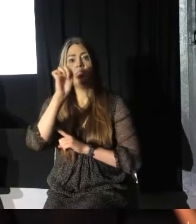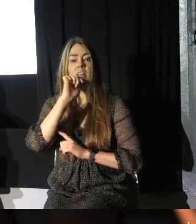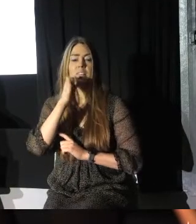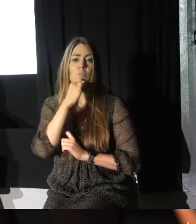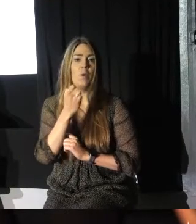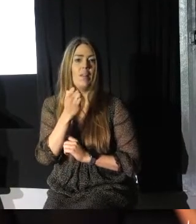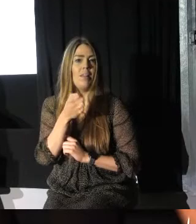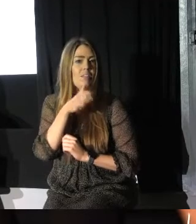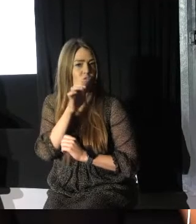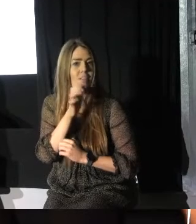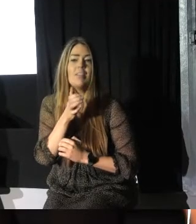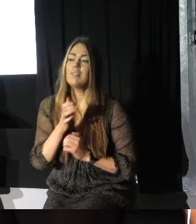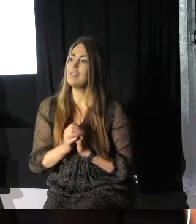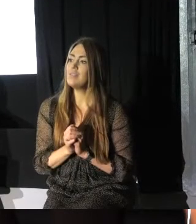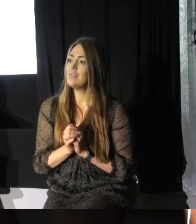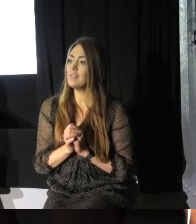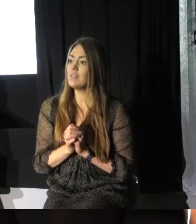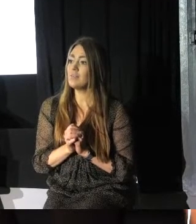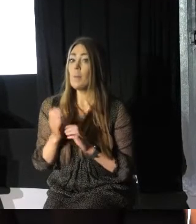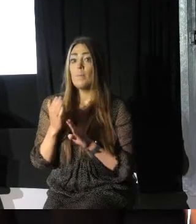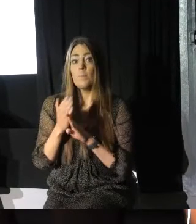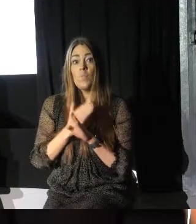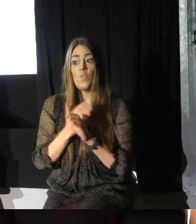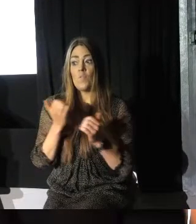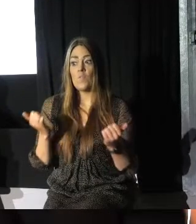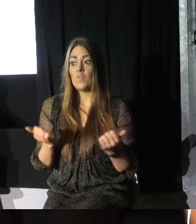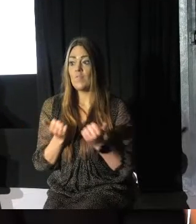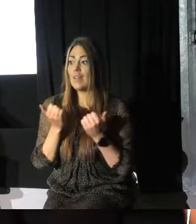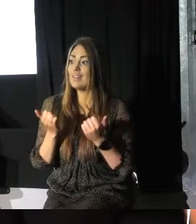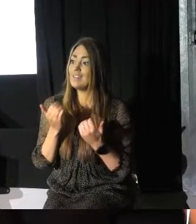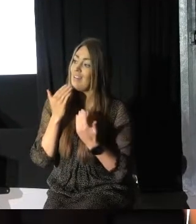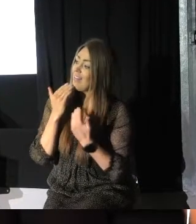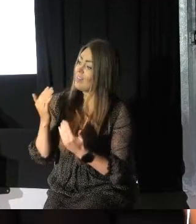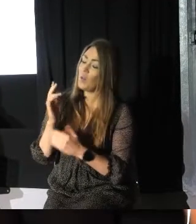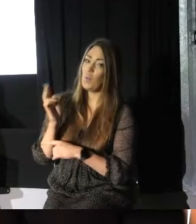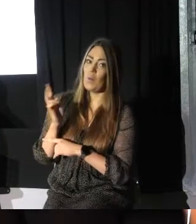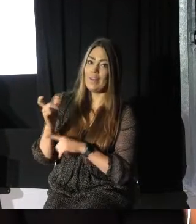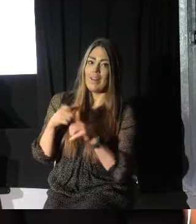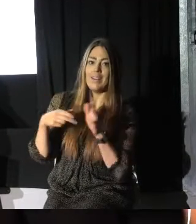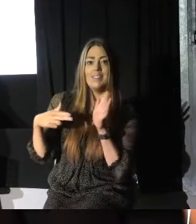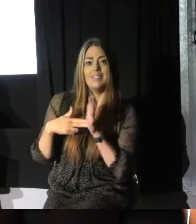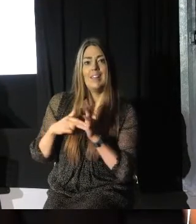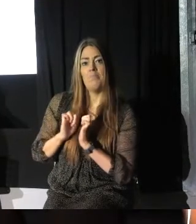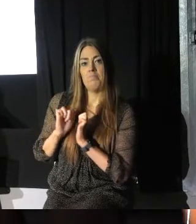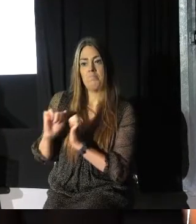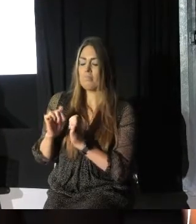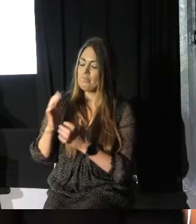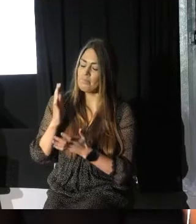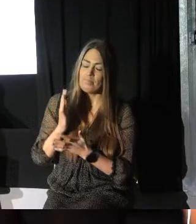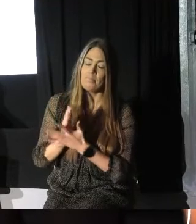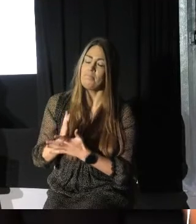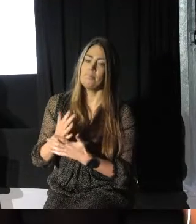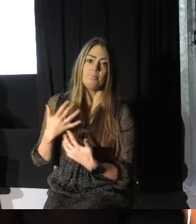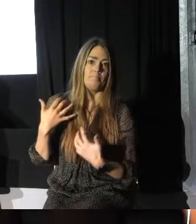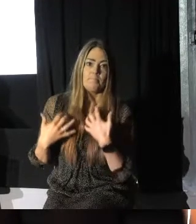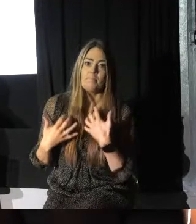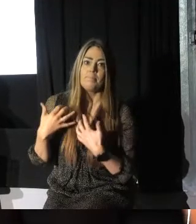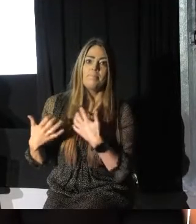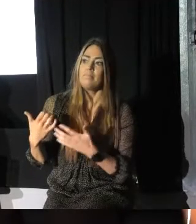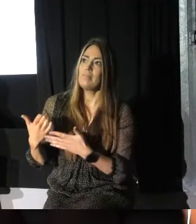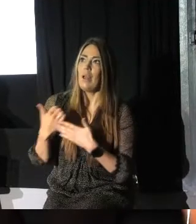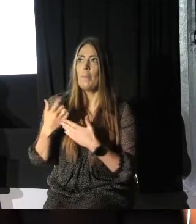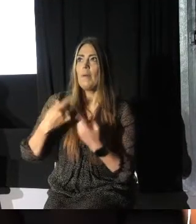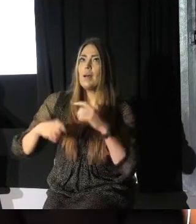some refreshments. But before we do that, thanks again, Dan, for that very, very, helping us to